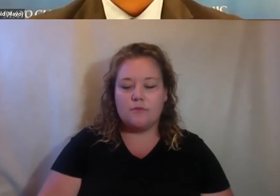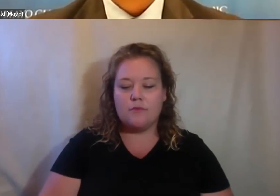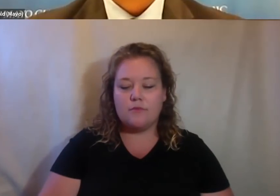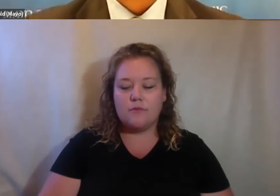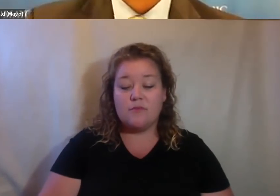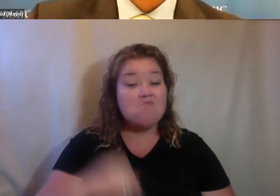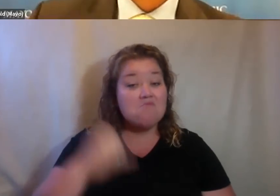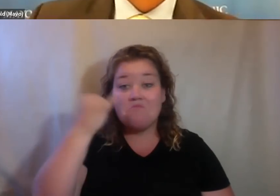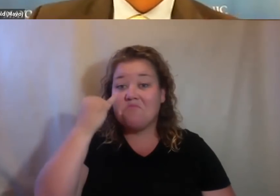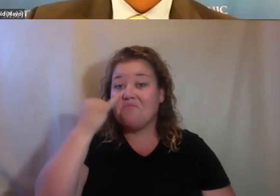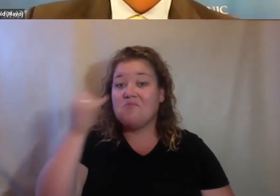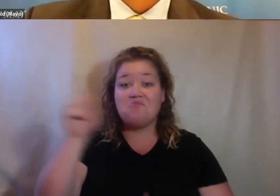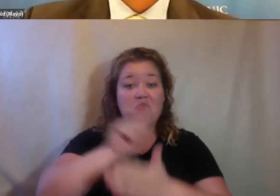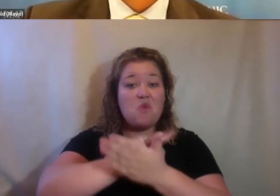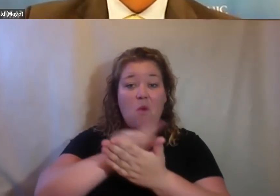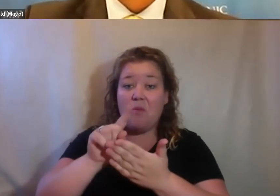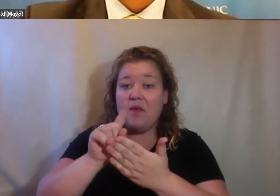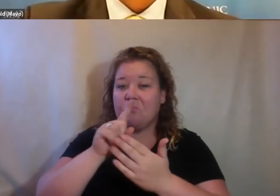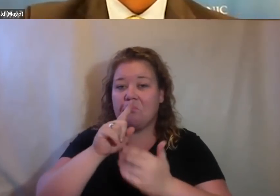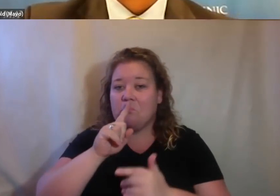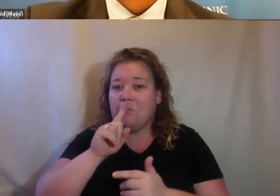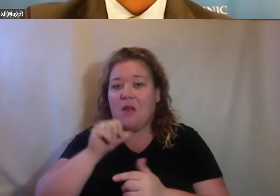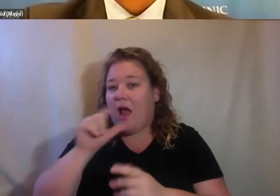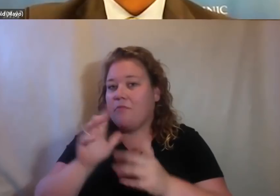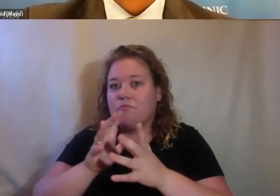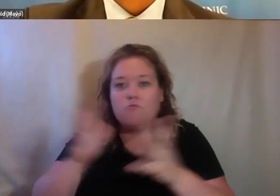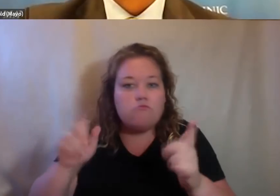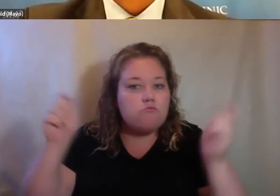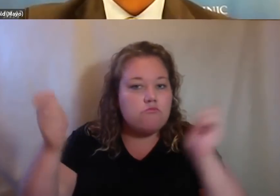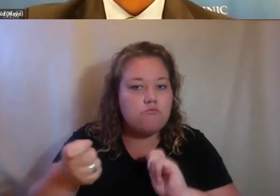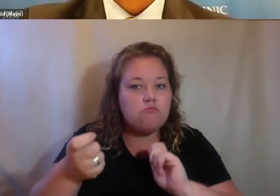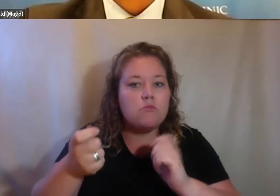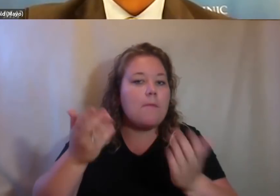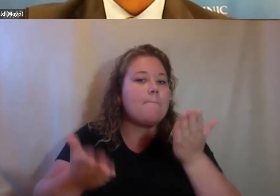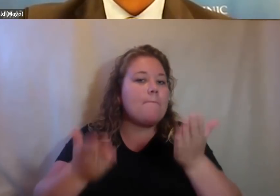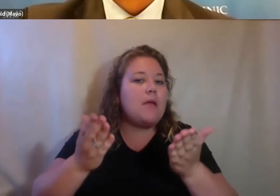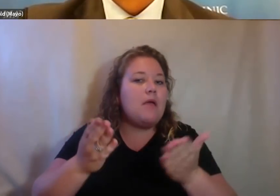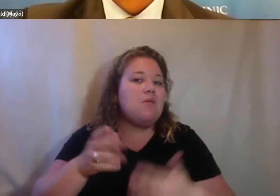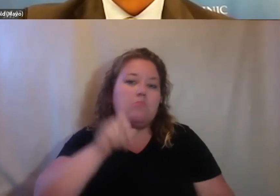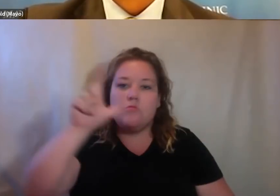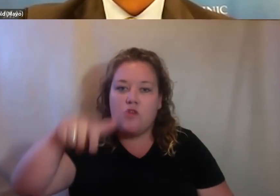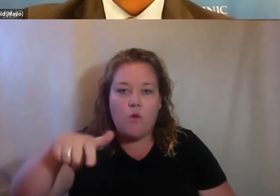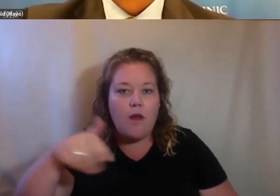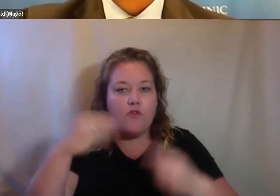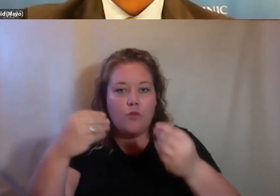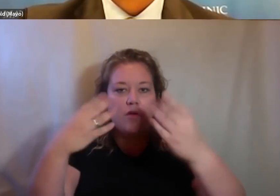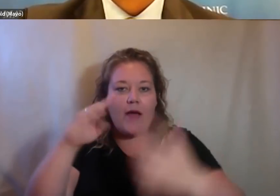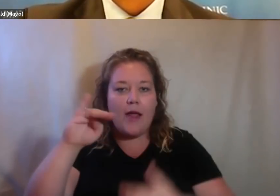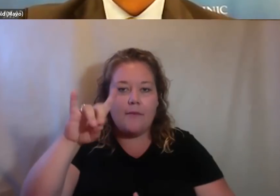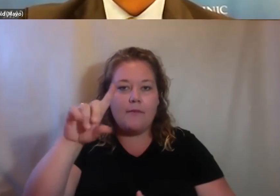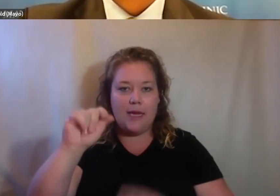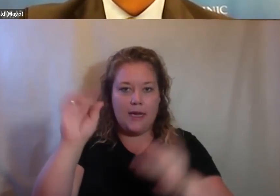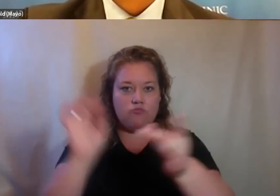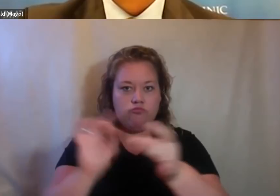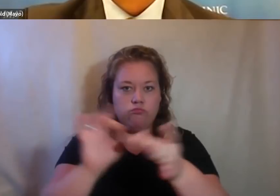changes over a week, for example, then there may be times where we will not need to do a media briefing. We do plan to